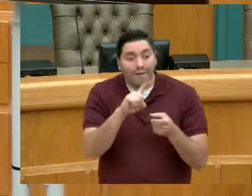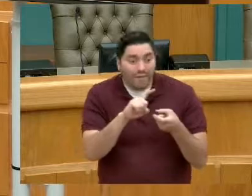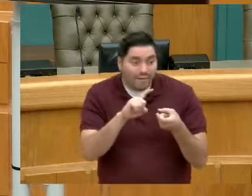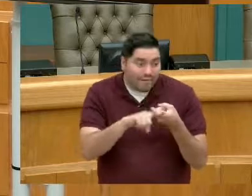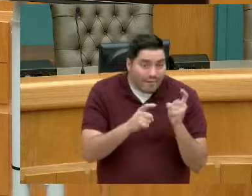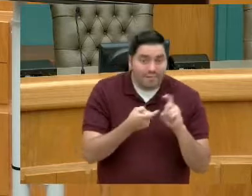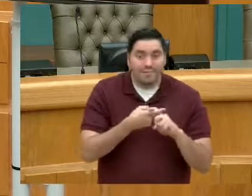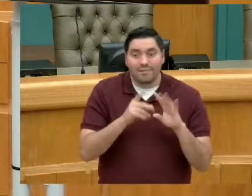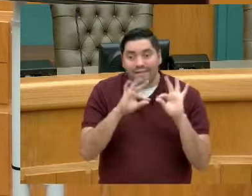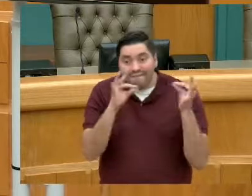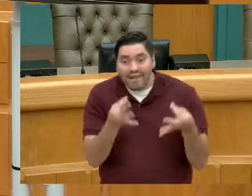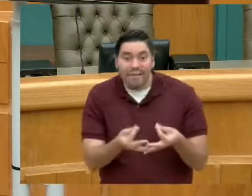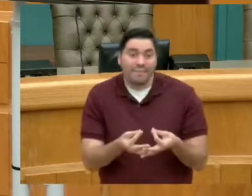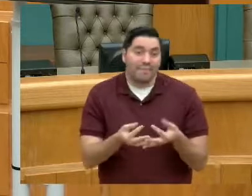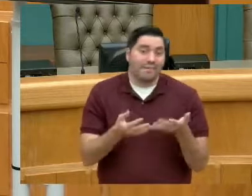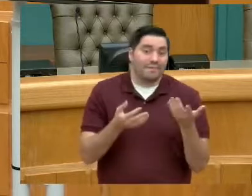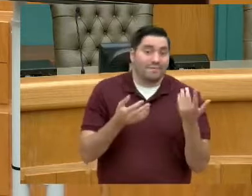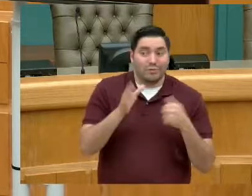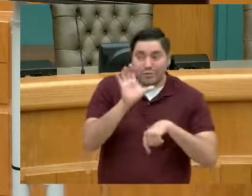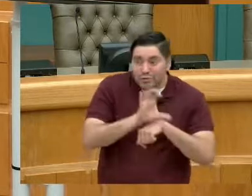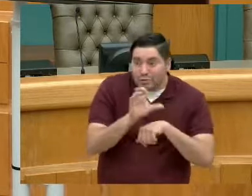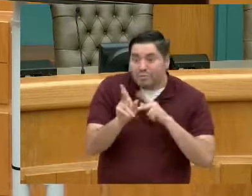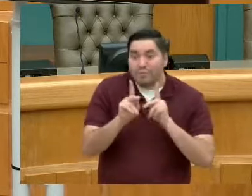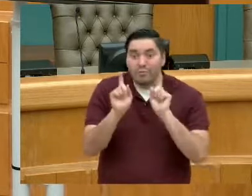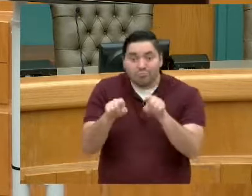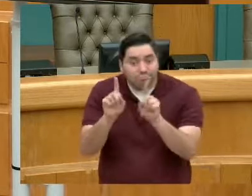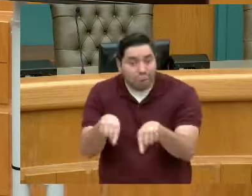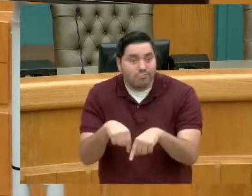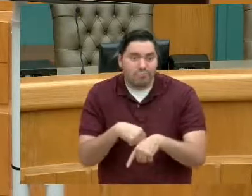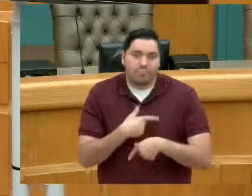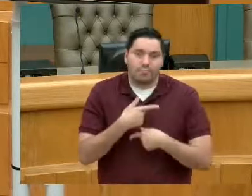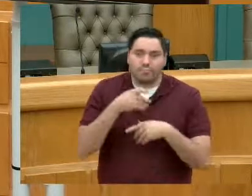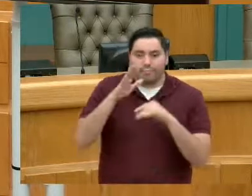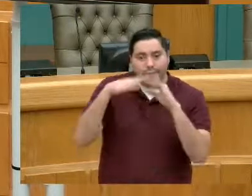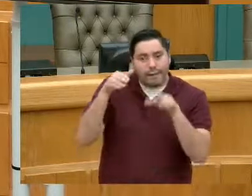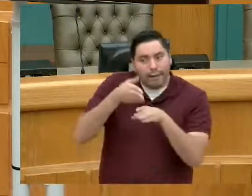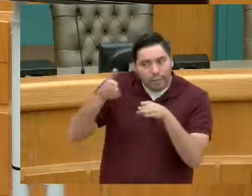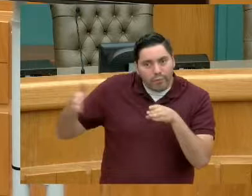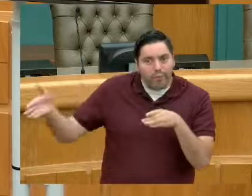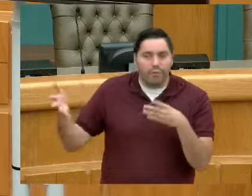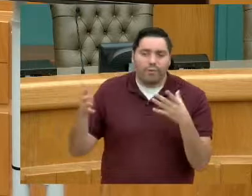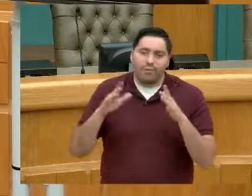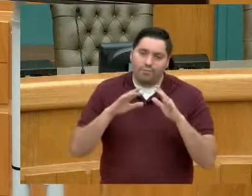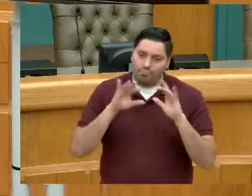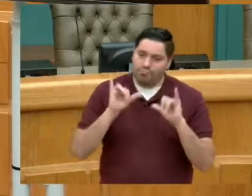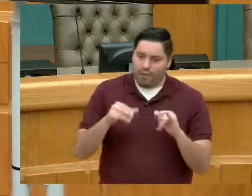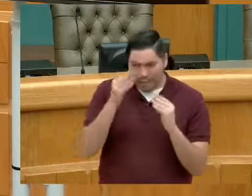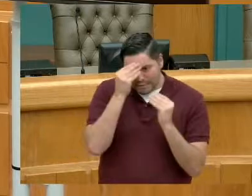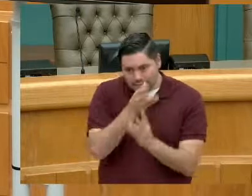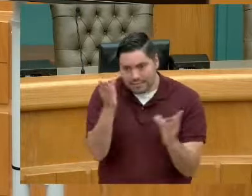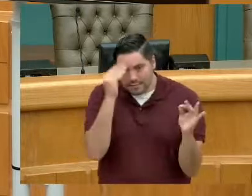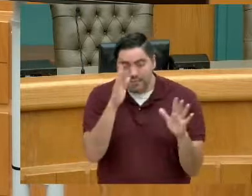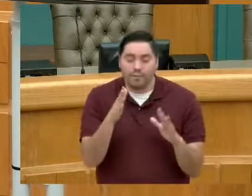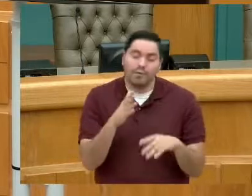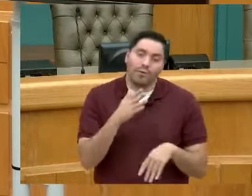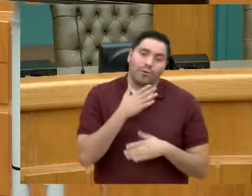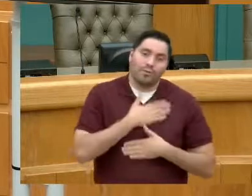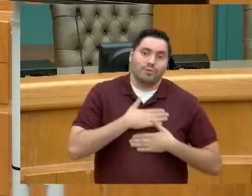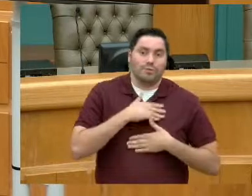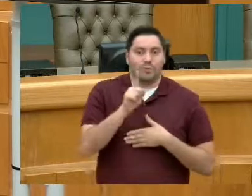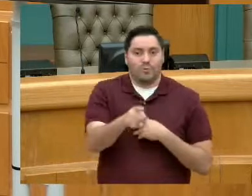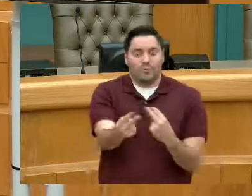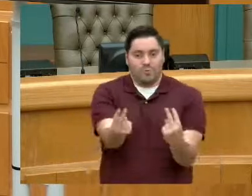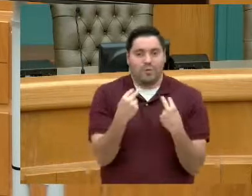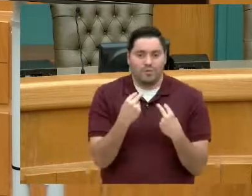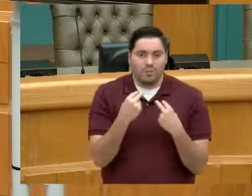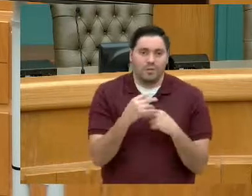friends, relatives, neighbors, church-going folks, and others. So we appreciate you tuning in. We'll be watching